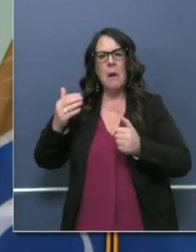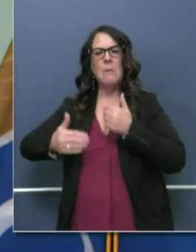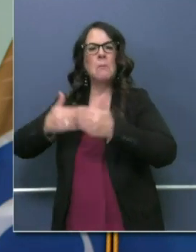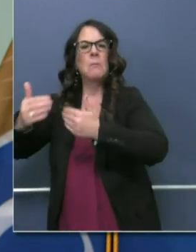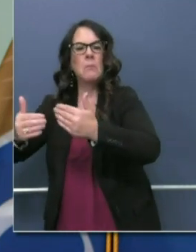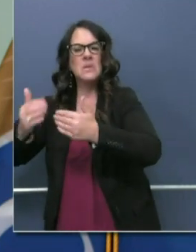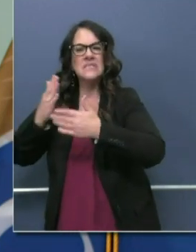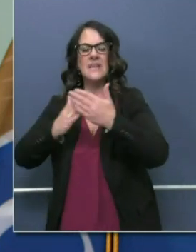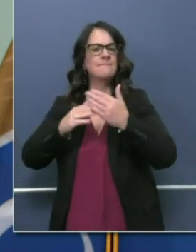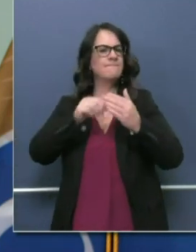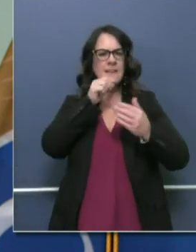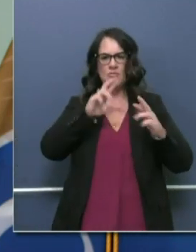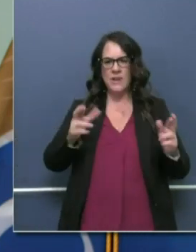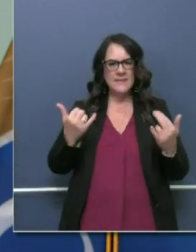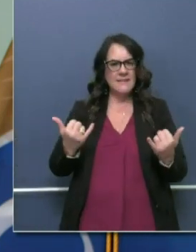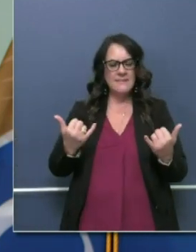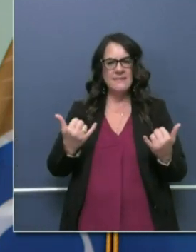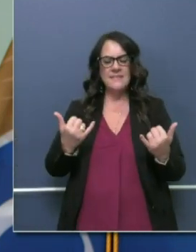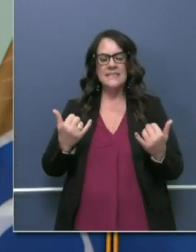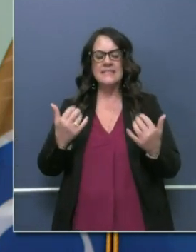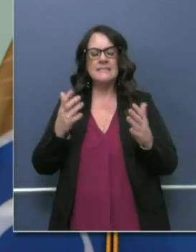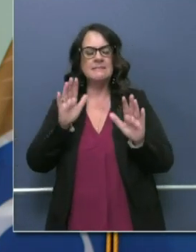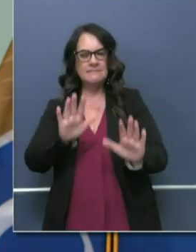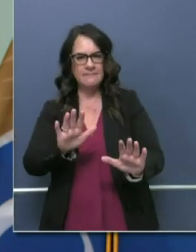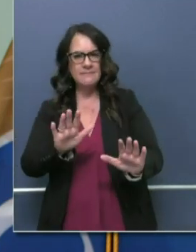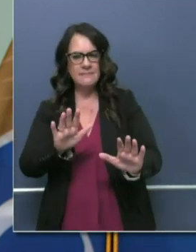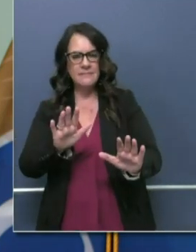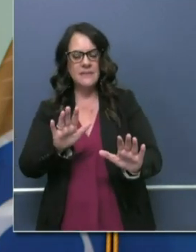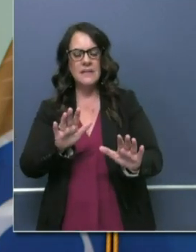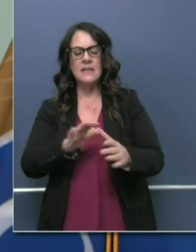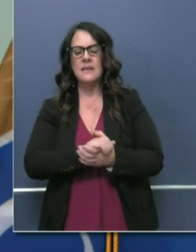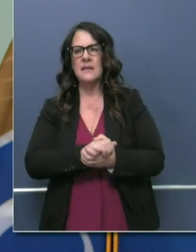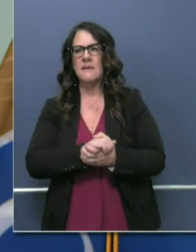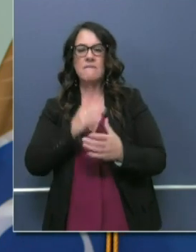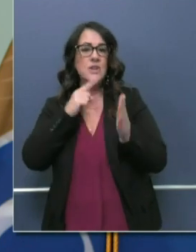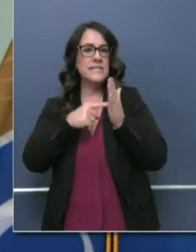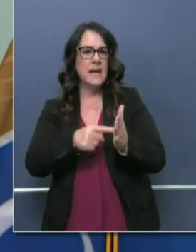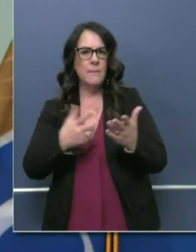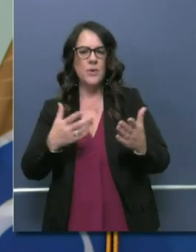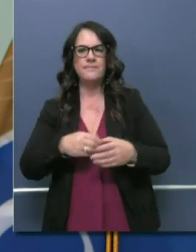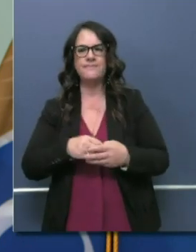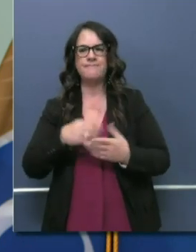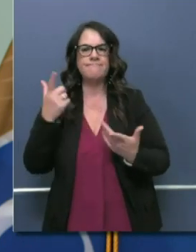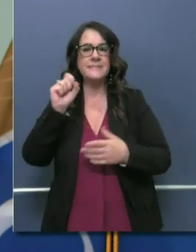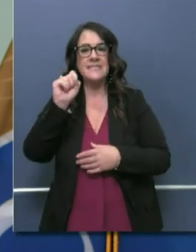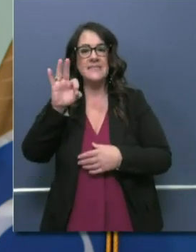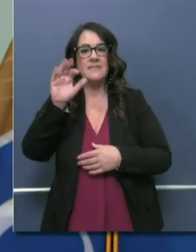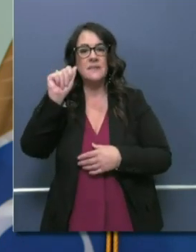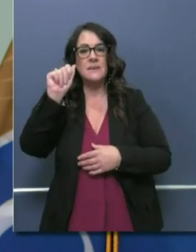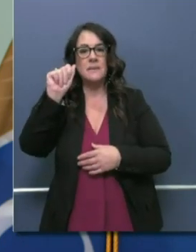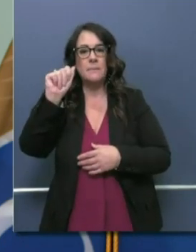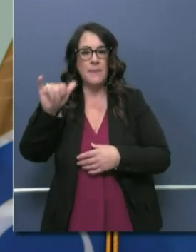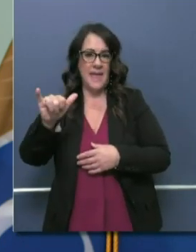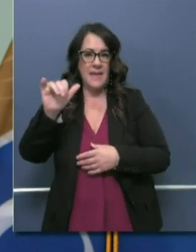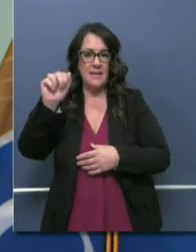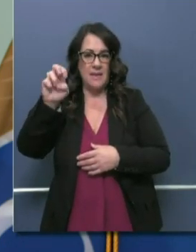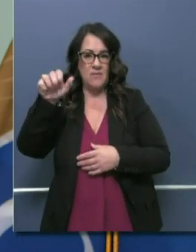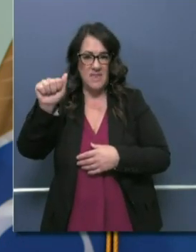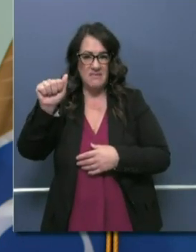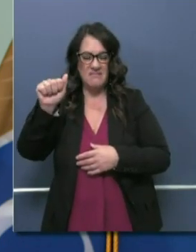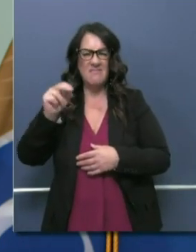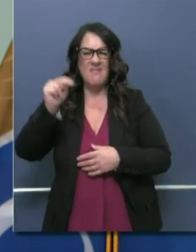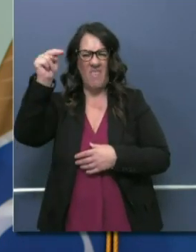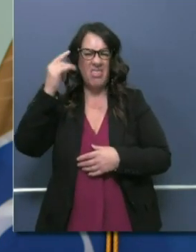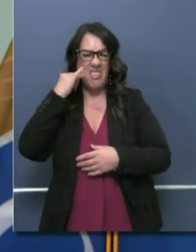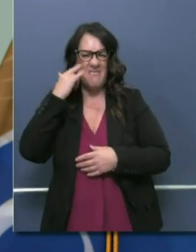timelines. So let me unpack that. For example, the Bay Area, Northern California, they